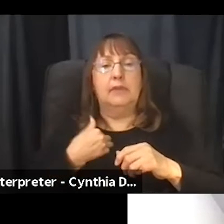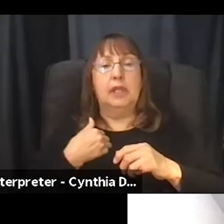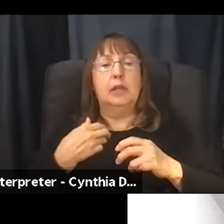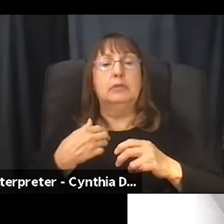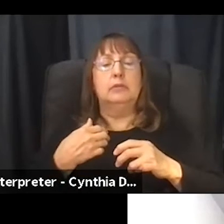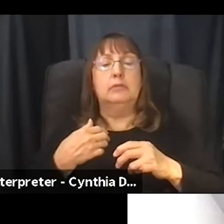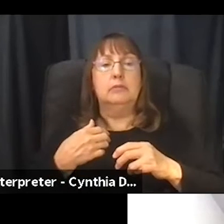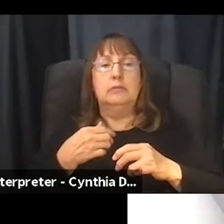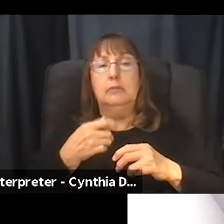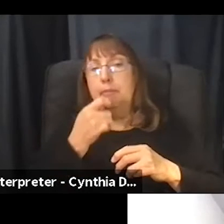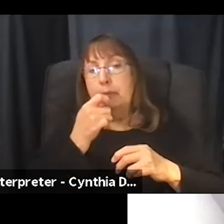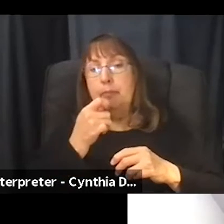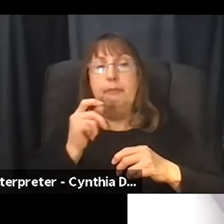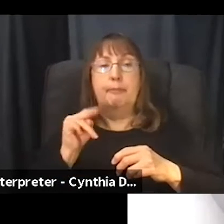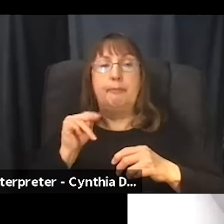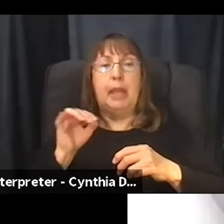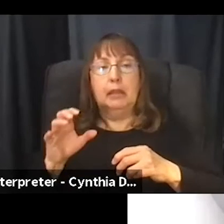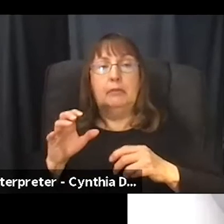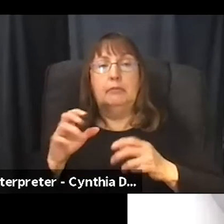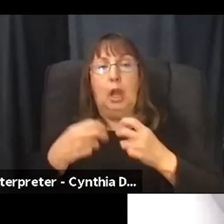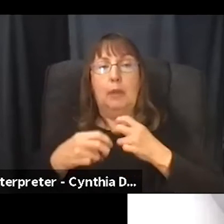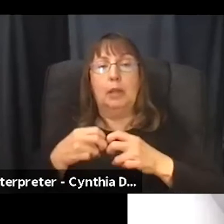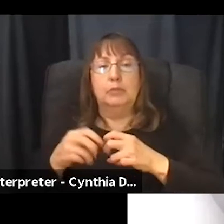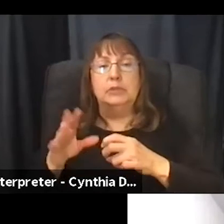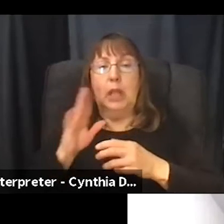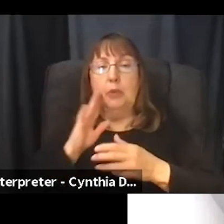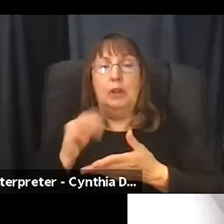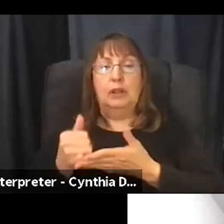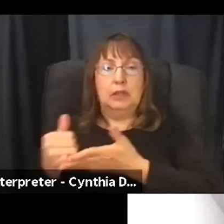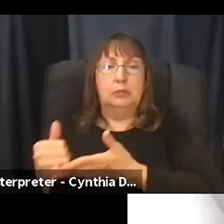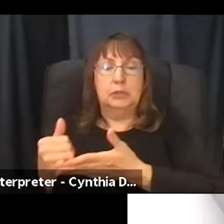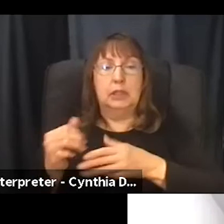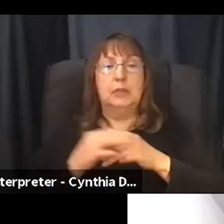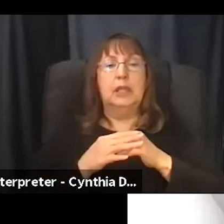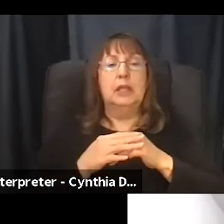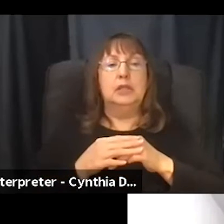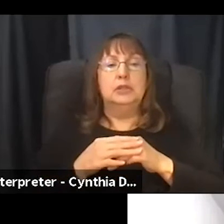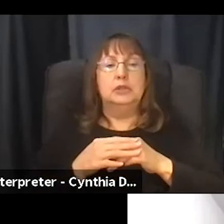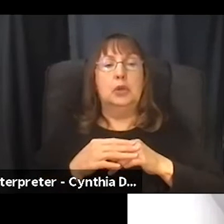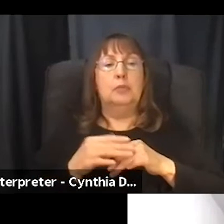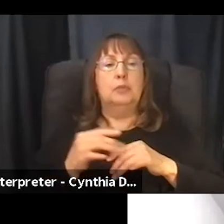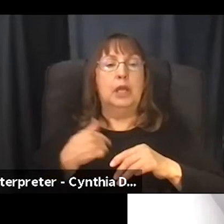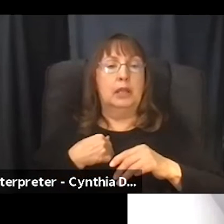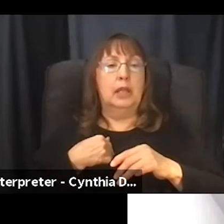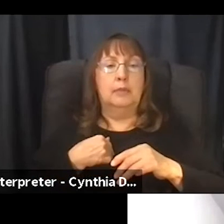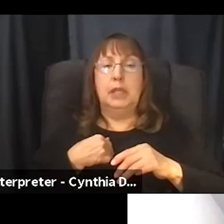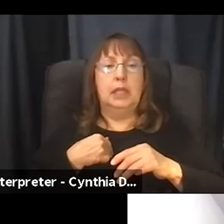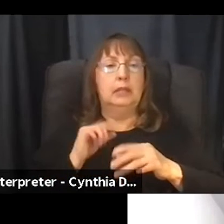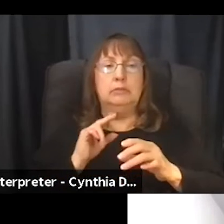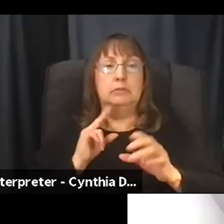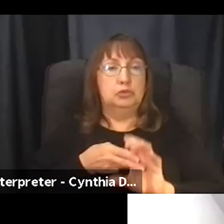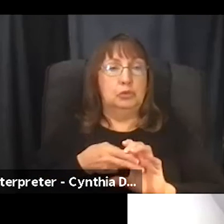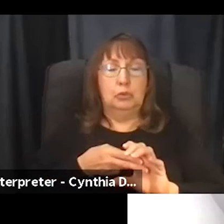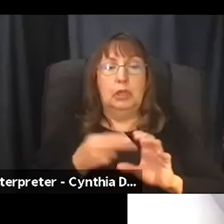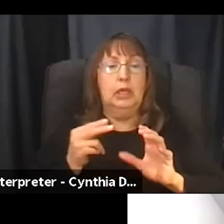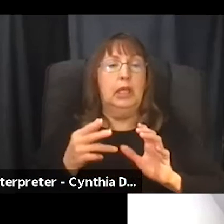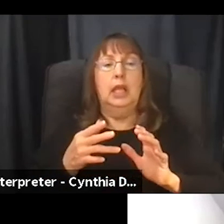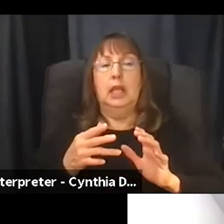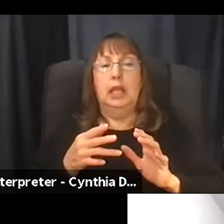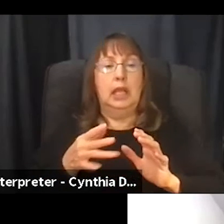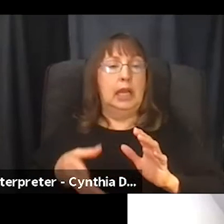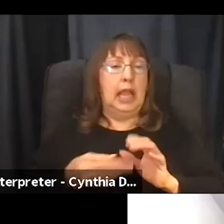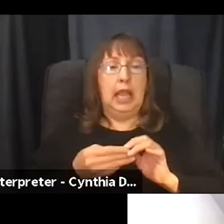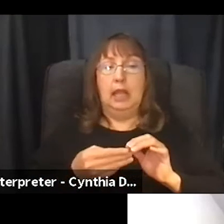Paul's expertise to help me both interject and give adequate information that individuals